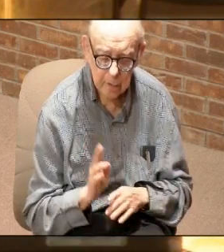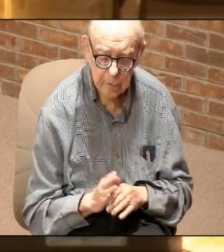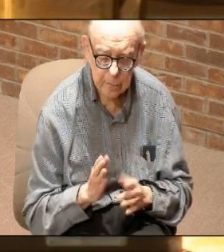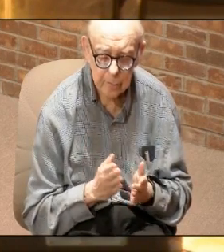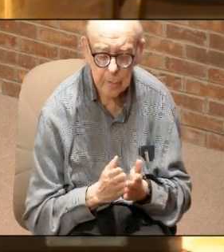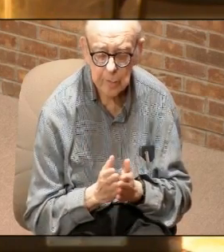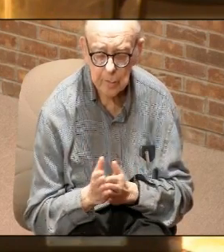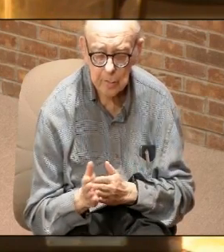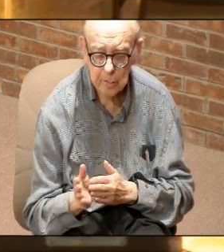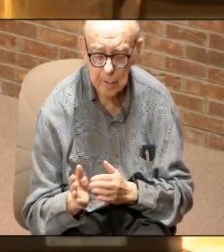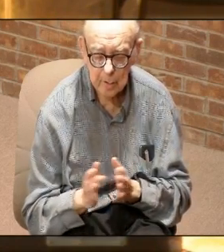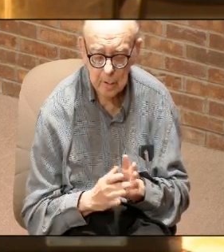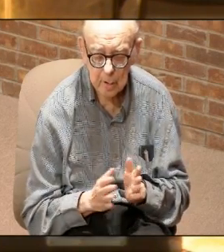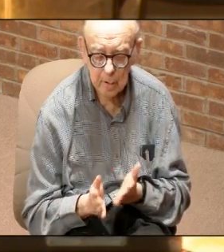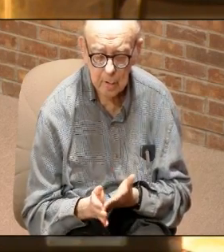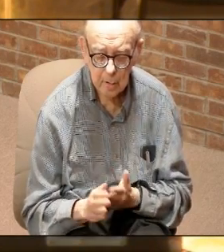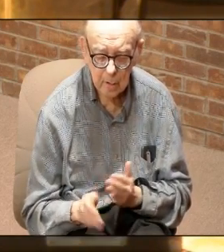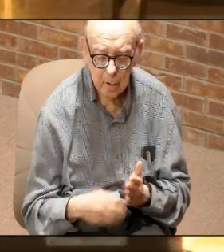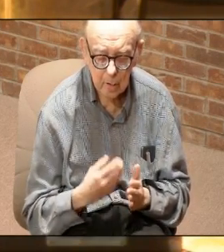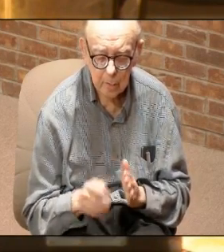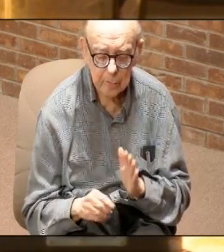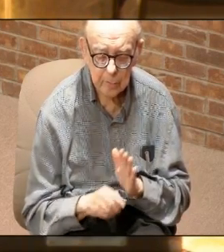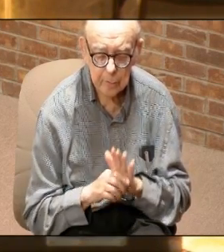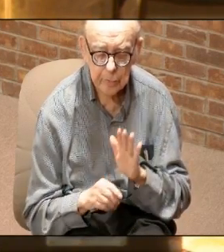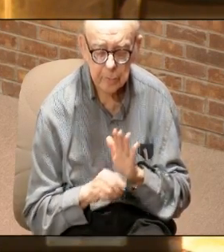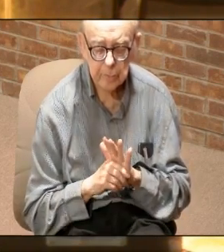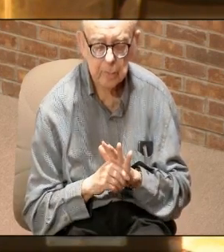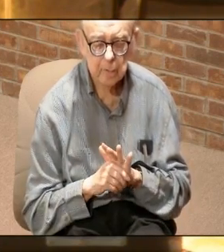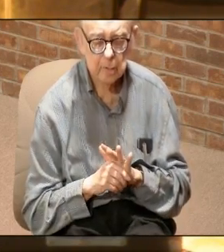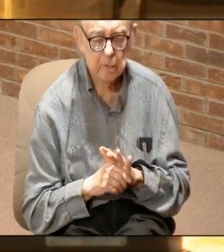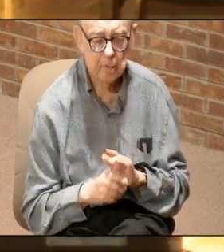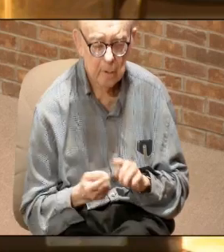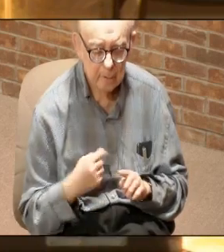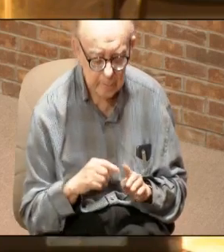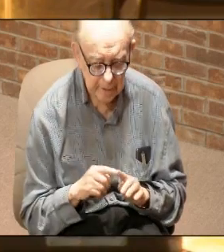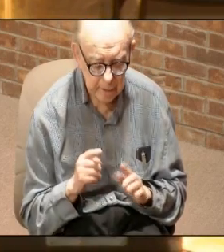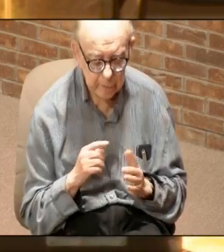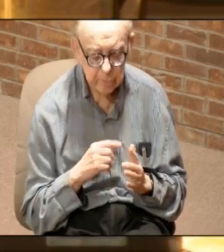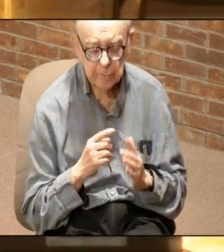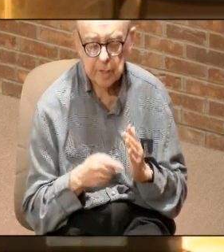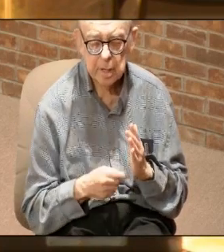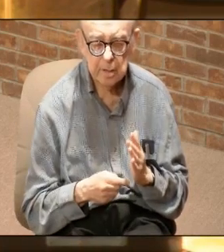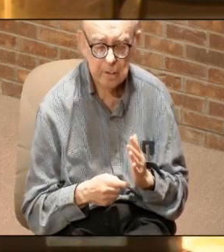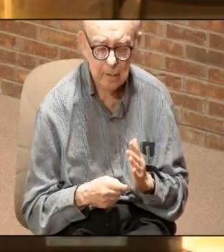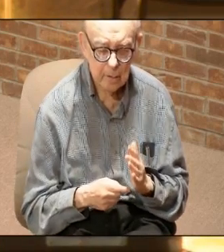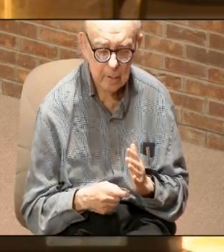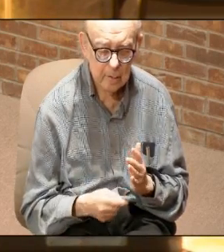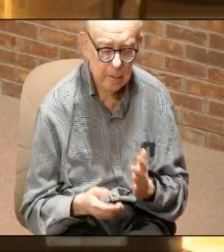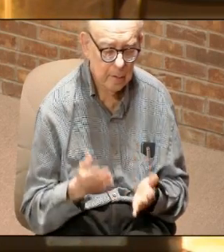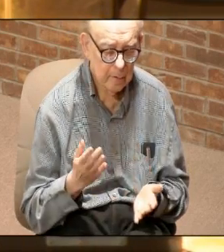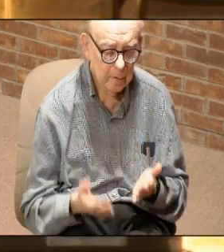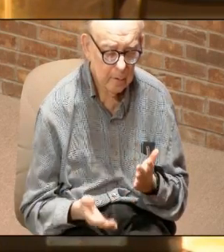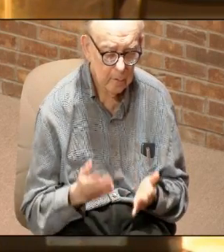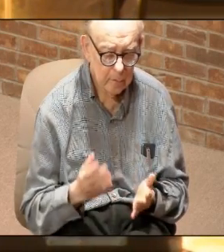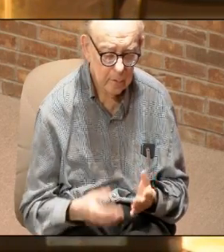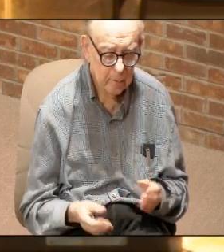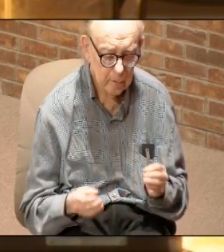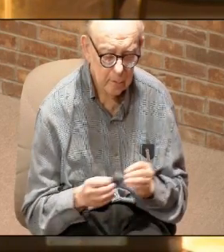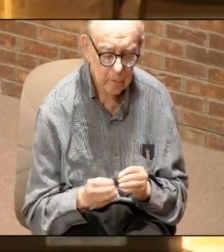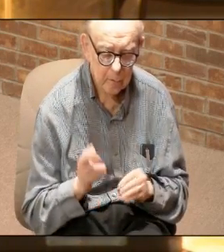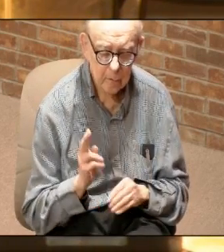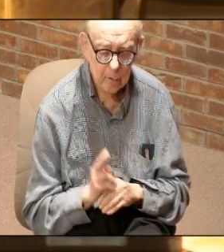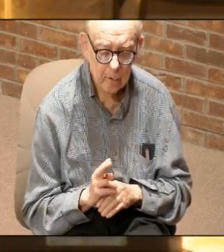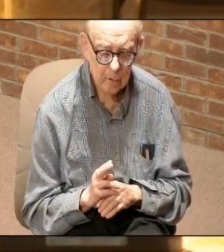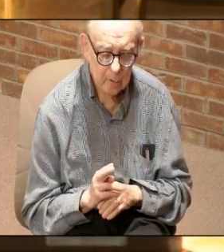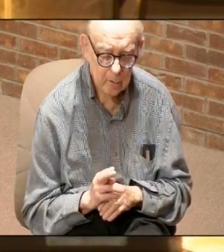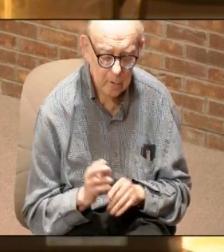throughout all of the scriptures, from beginning to end. It's probably one of the most